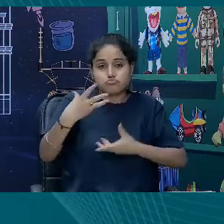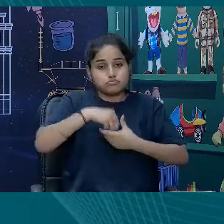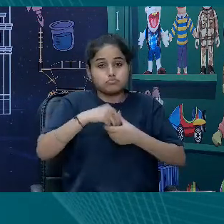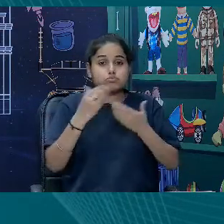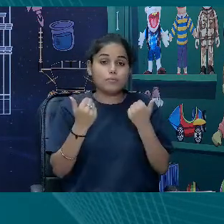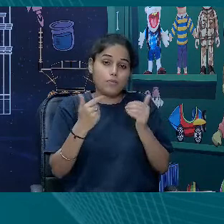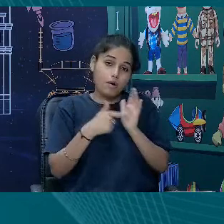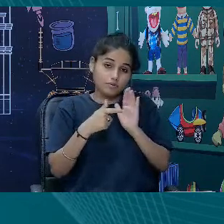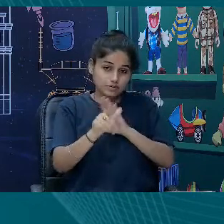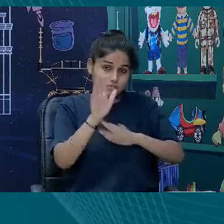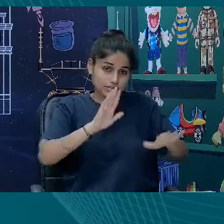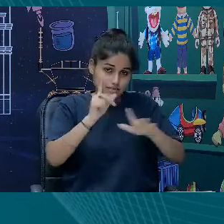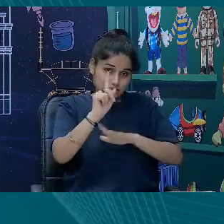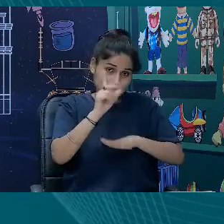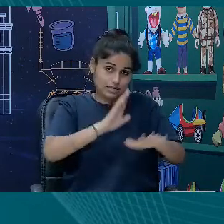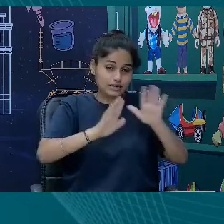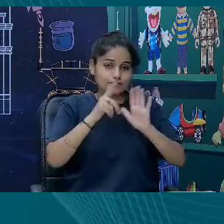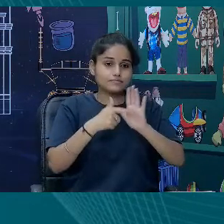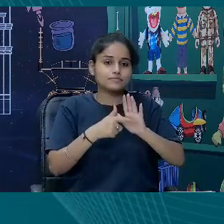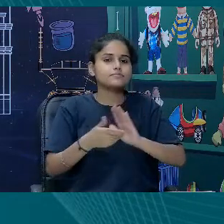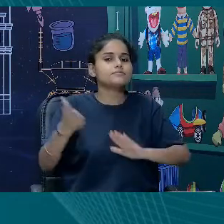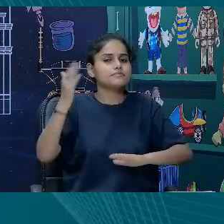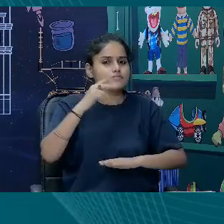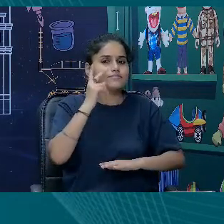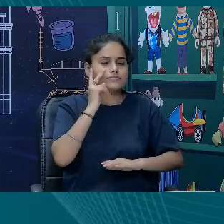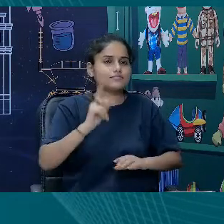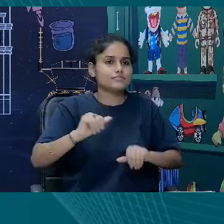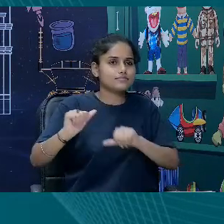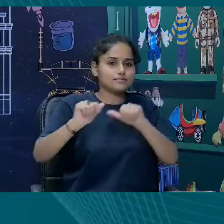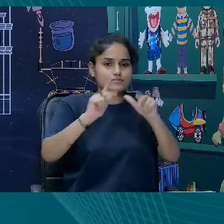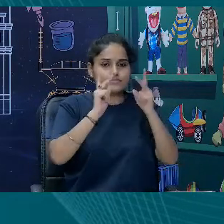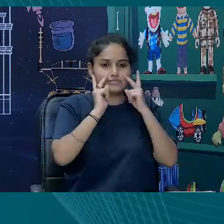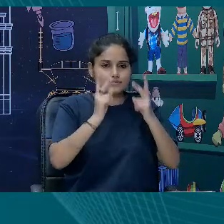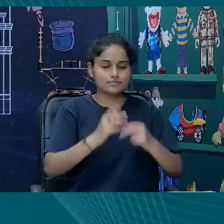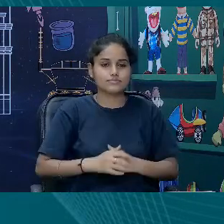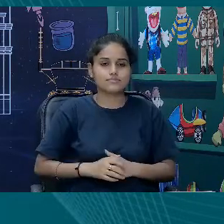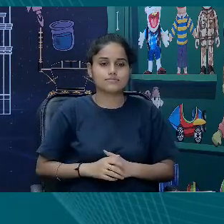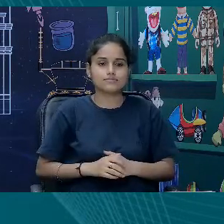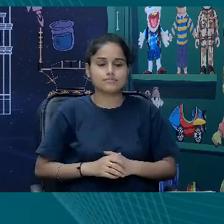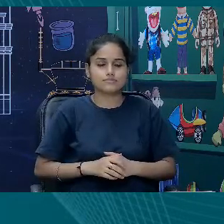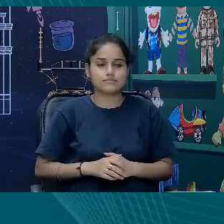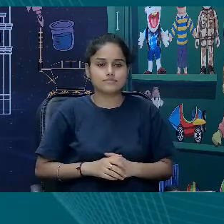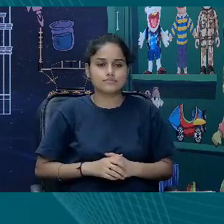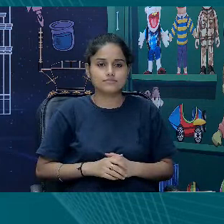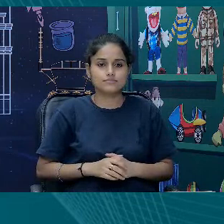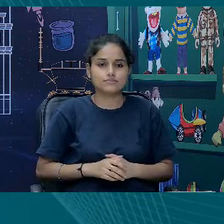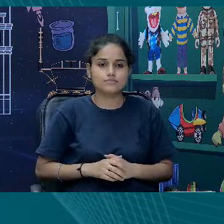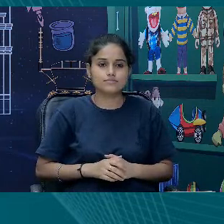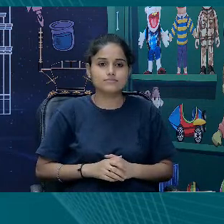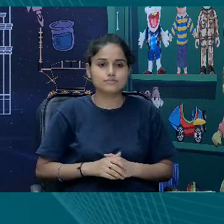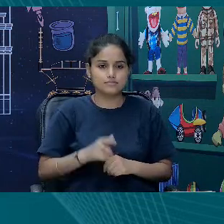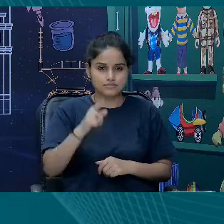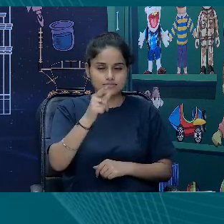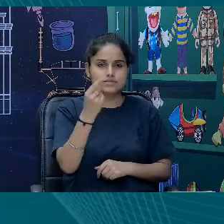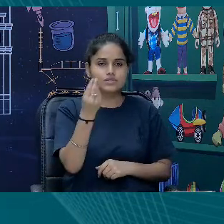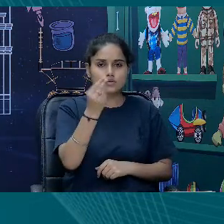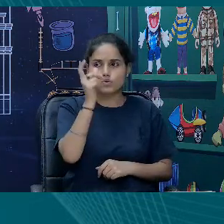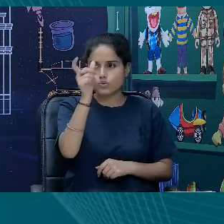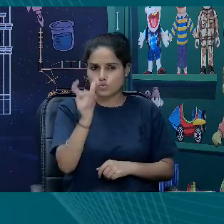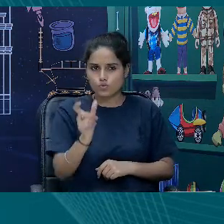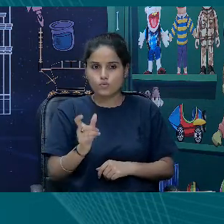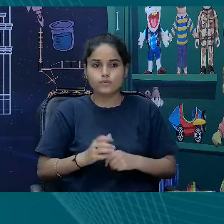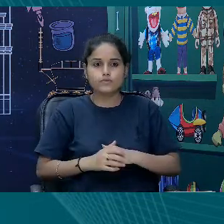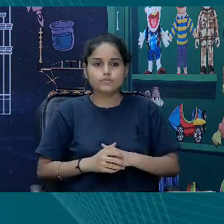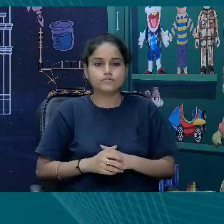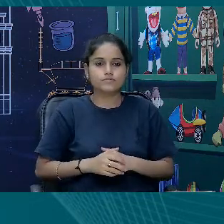and now shall we move towards the next slide? Yes, please. So these are the words which